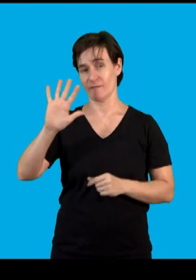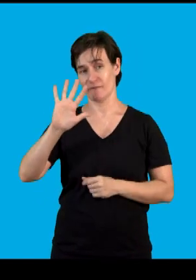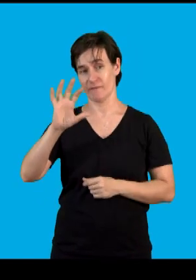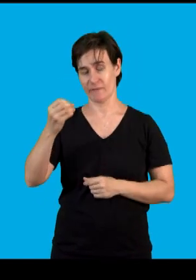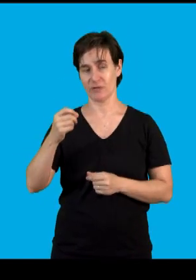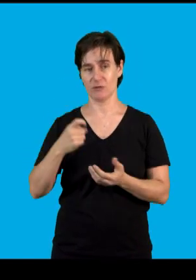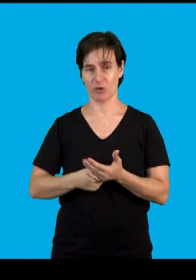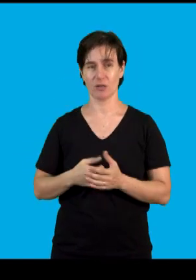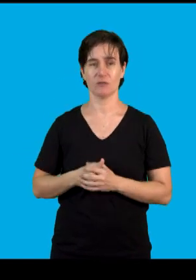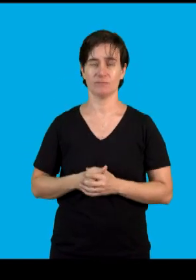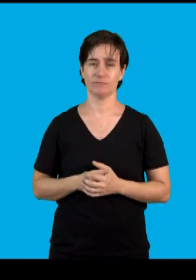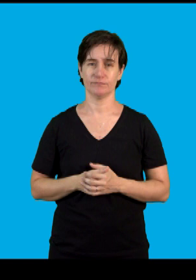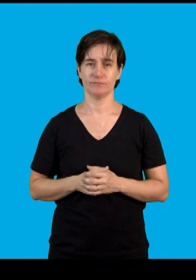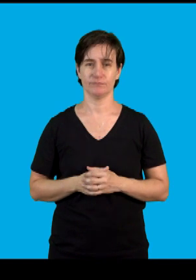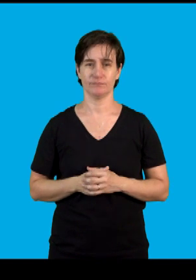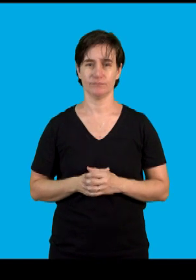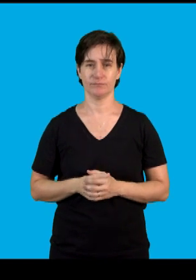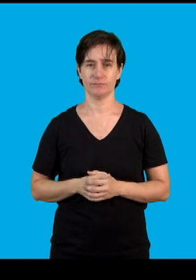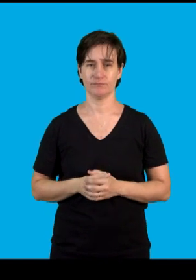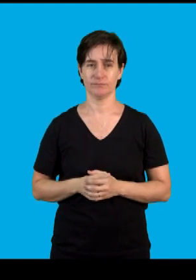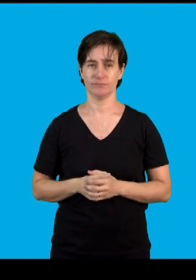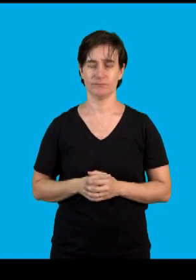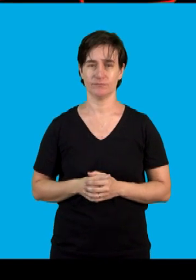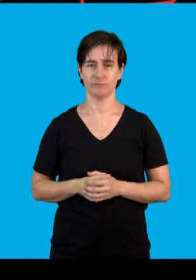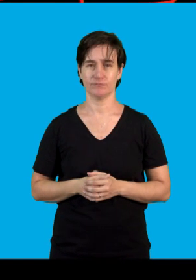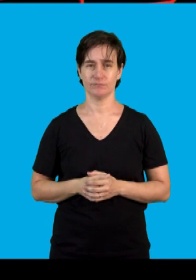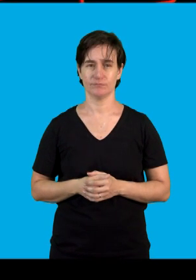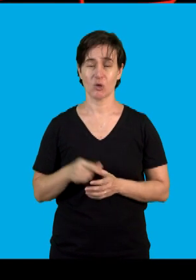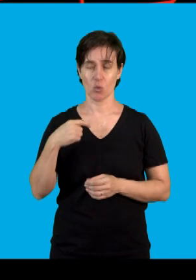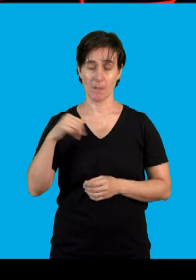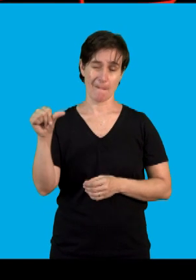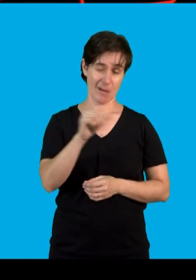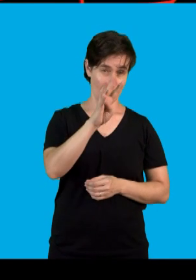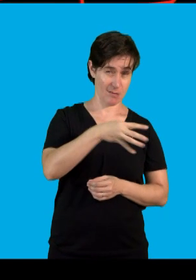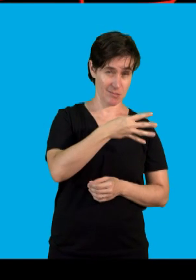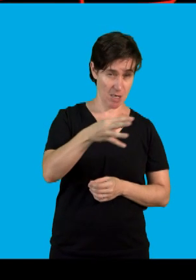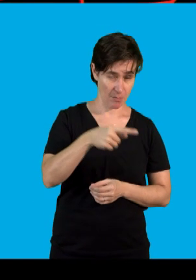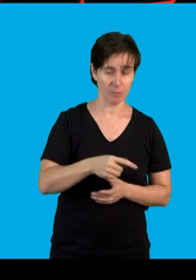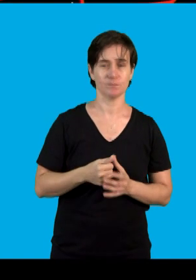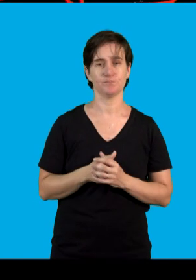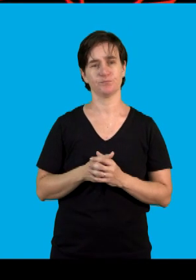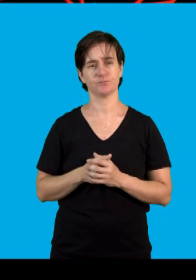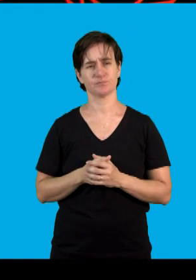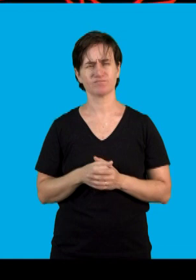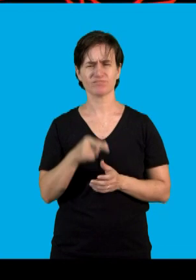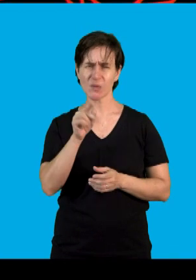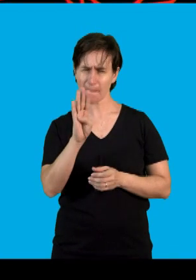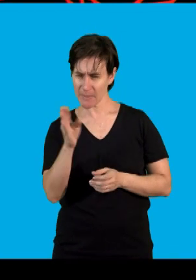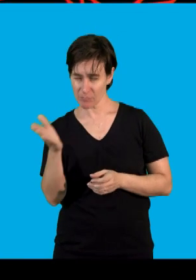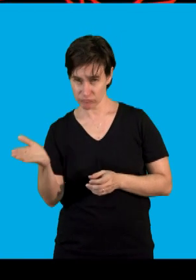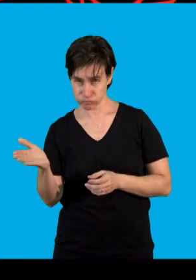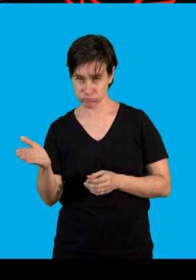375 Rand. So now, what we do is we go back to our table. We can see